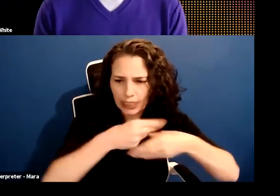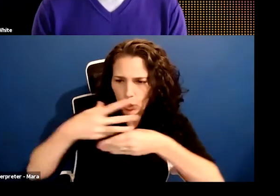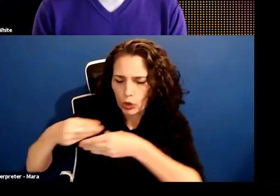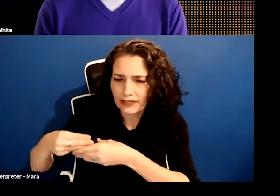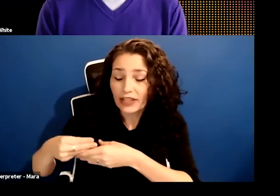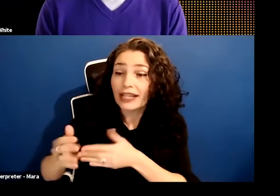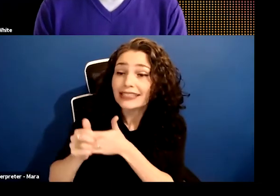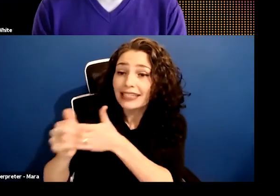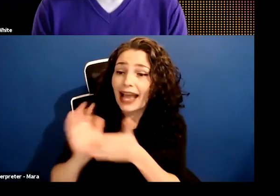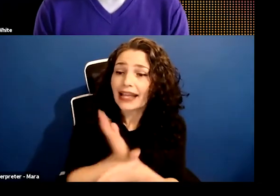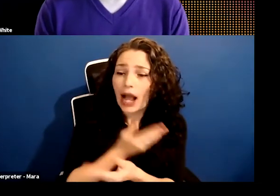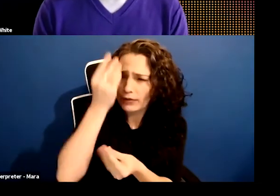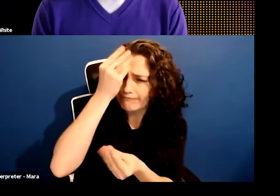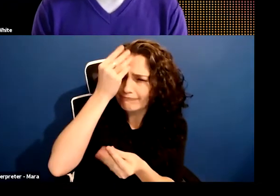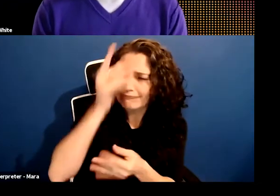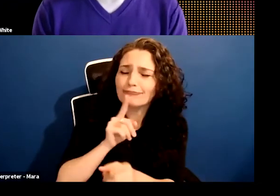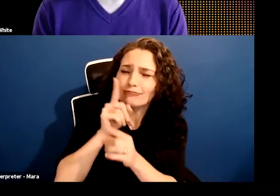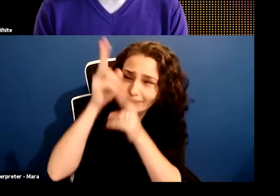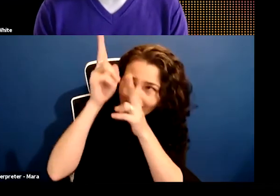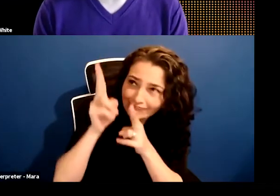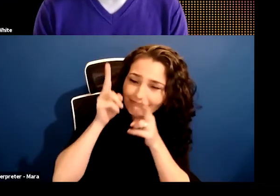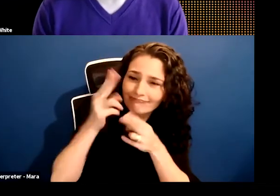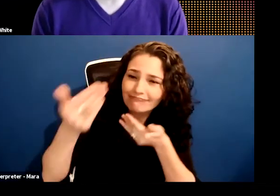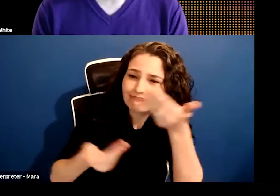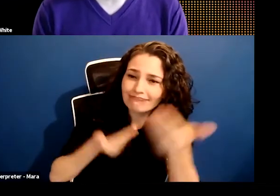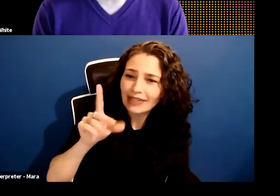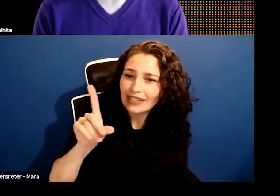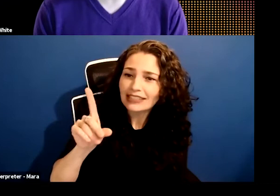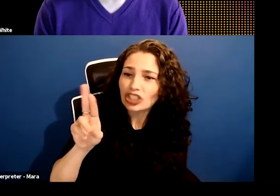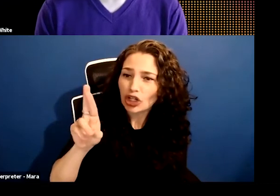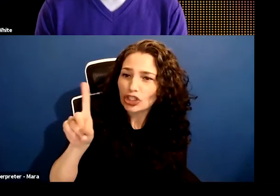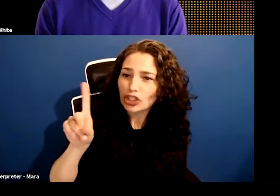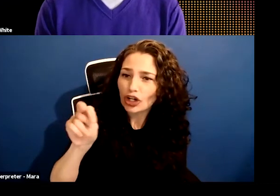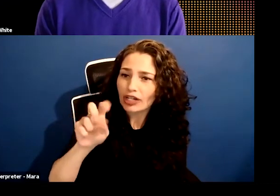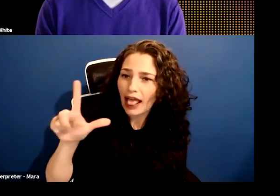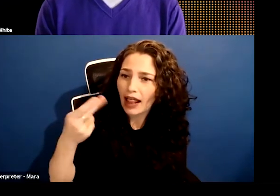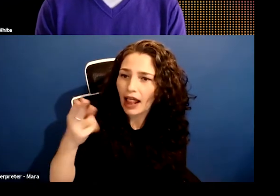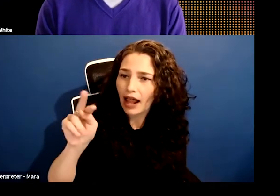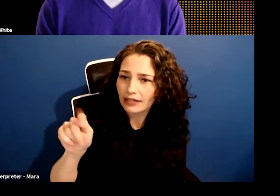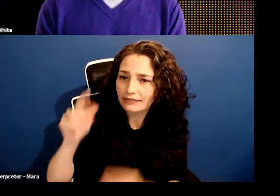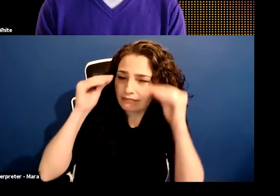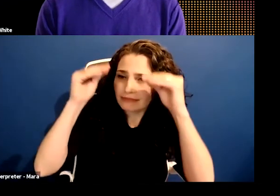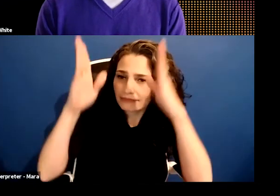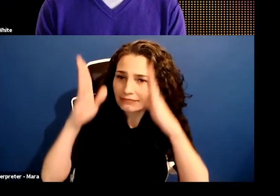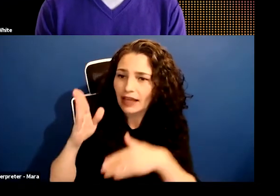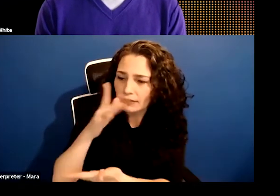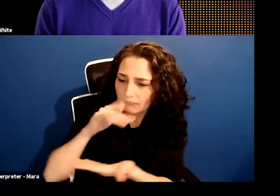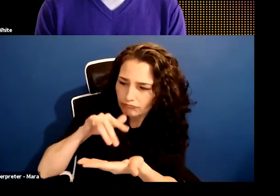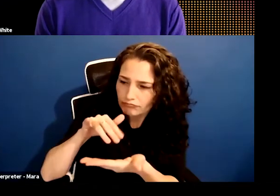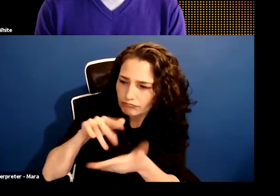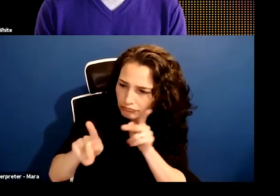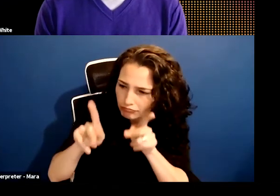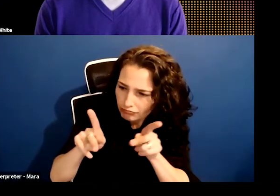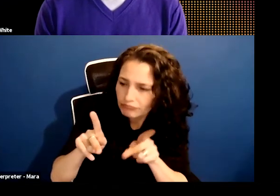To guide our thinking, it's really a great honor to welcome Dr. Darnell Hunt, Professor and Dean of Social Sciences at